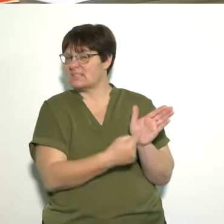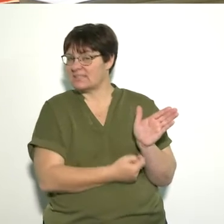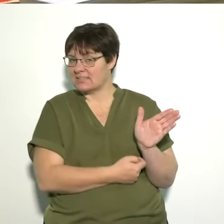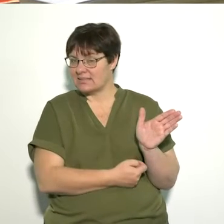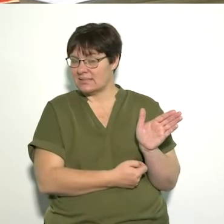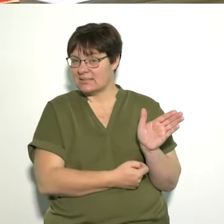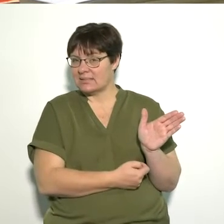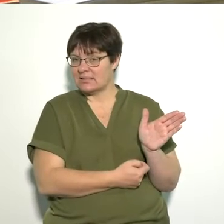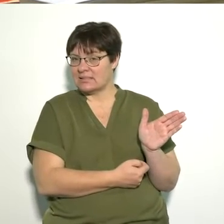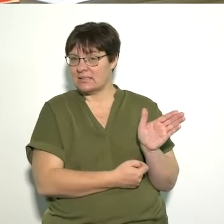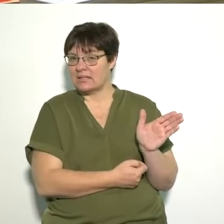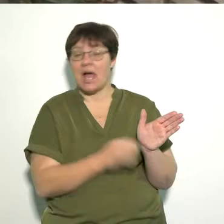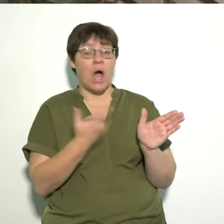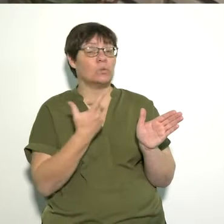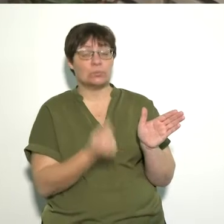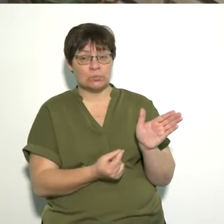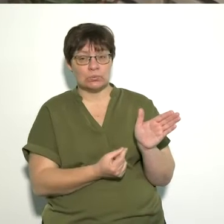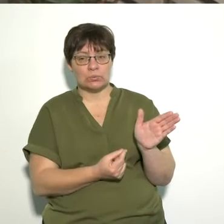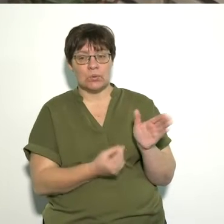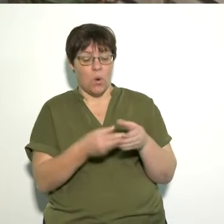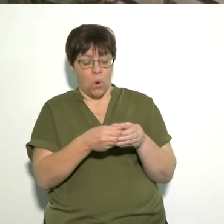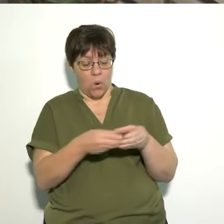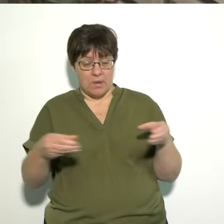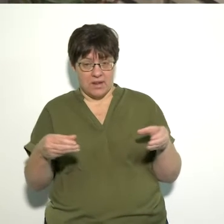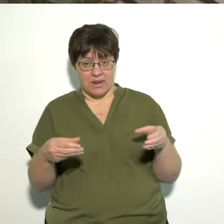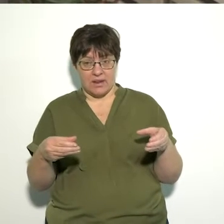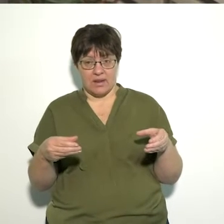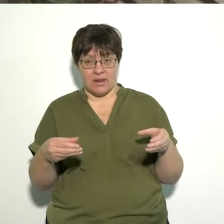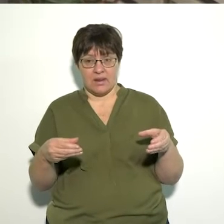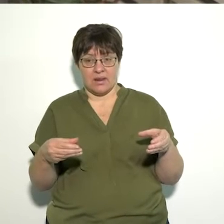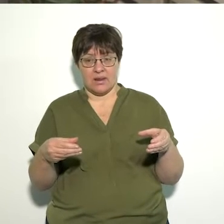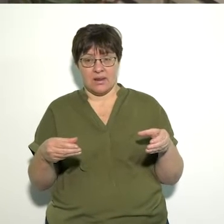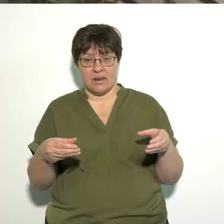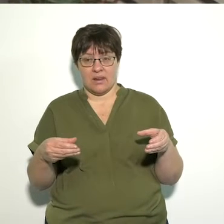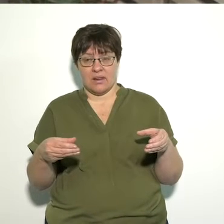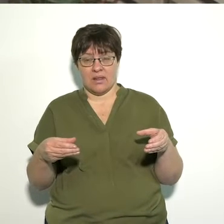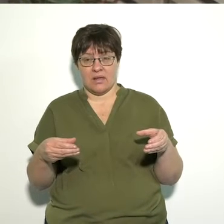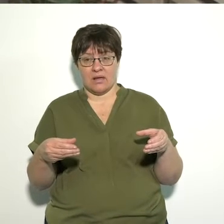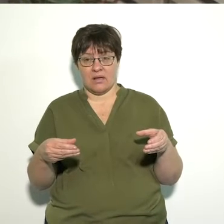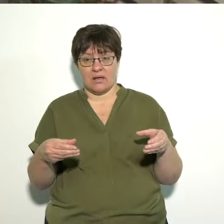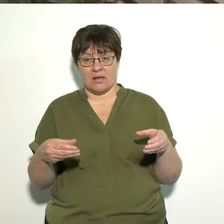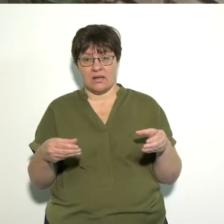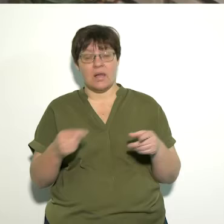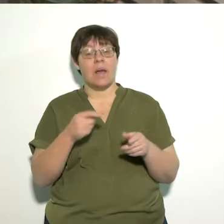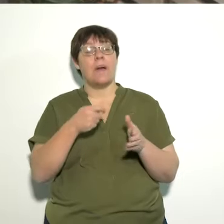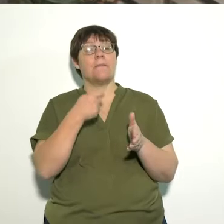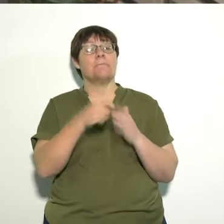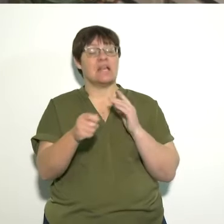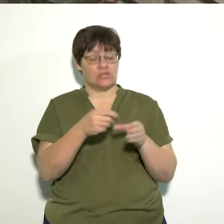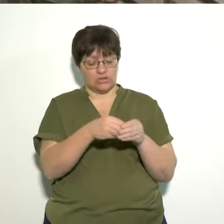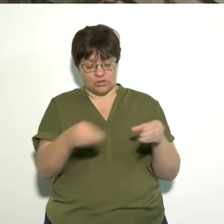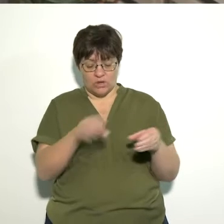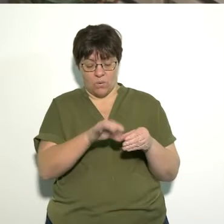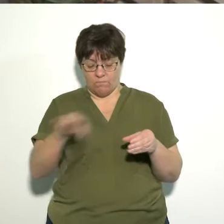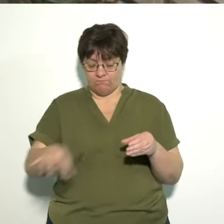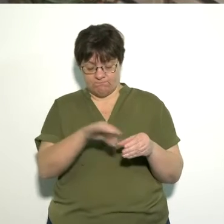front? The easiest way to get them to do that is to open the box and to take out the right amount of matches that they